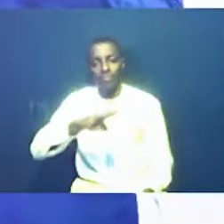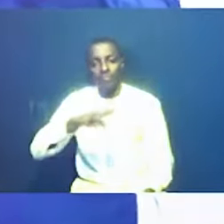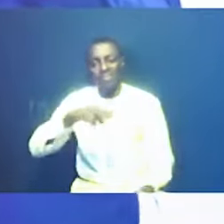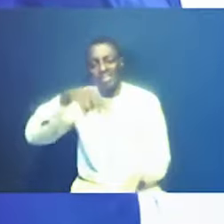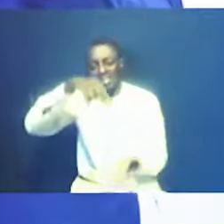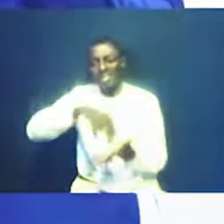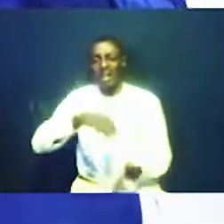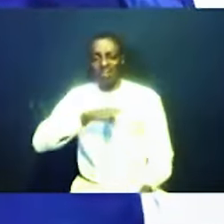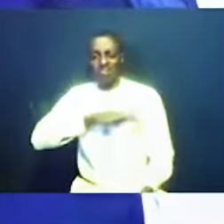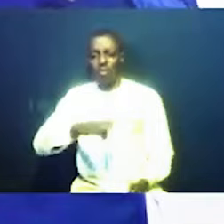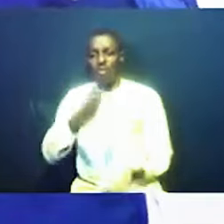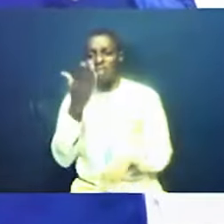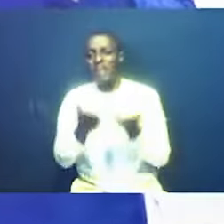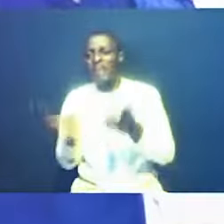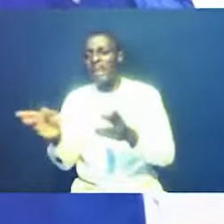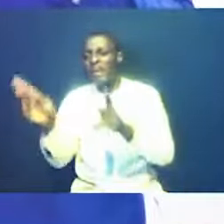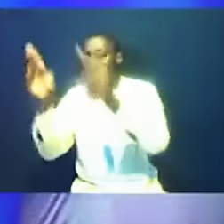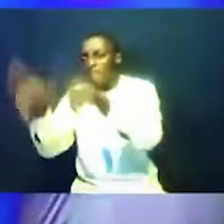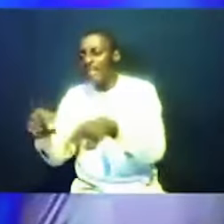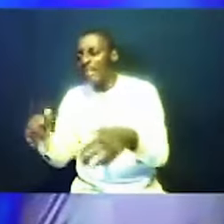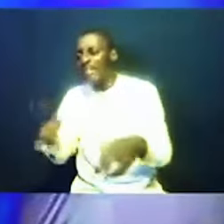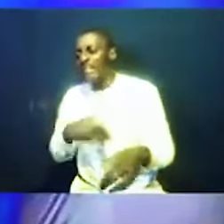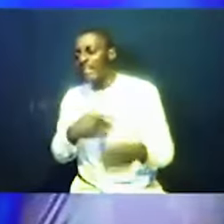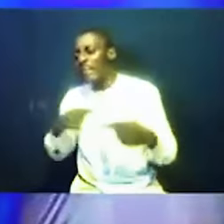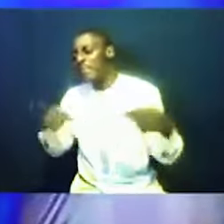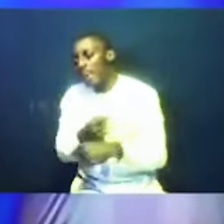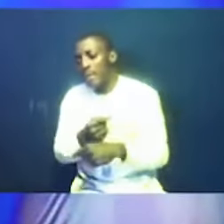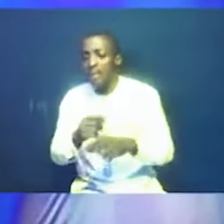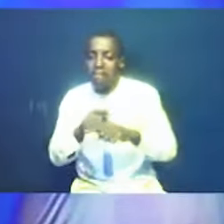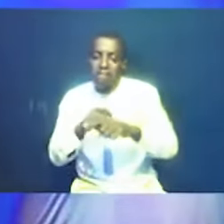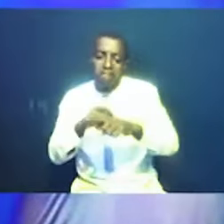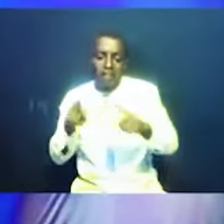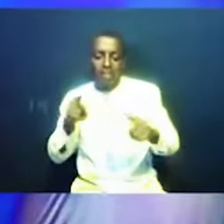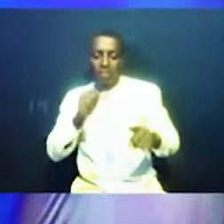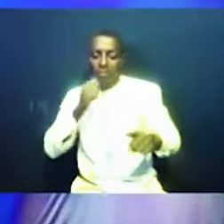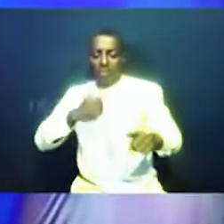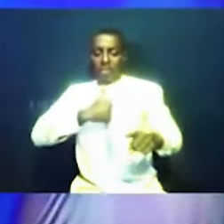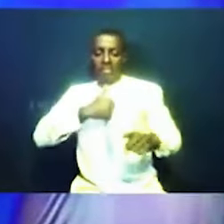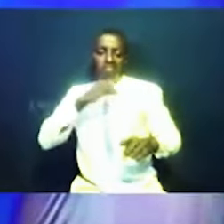be offensive. But if it's not for your own